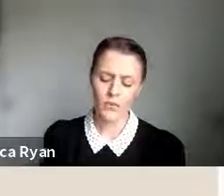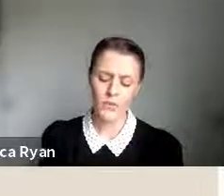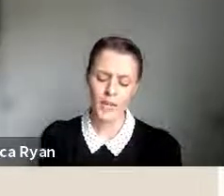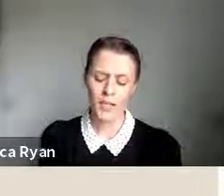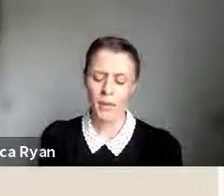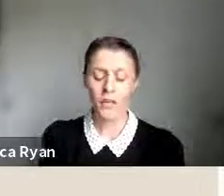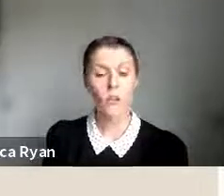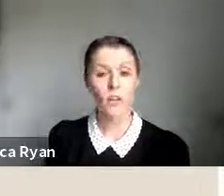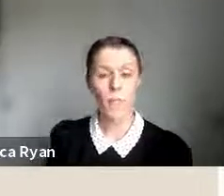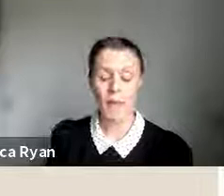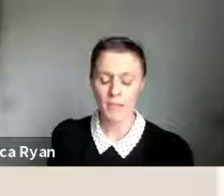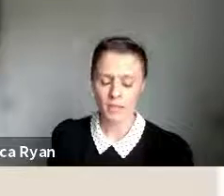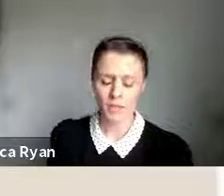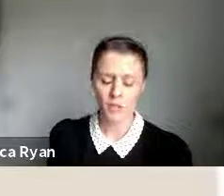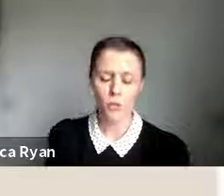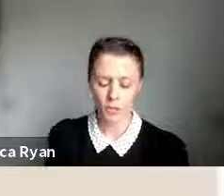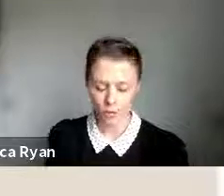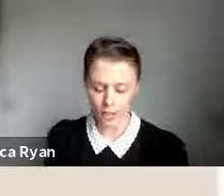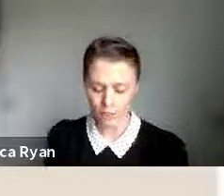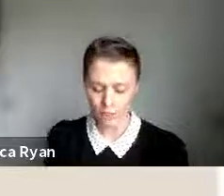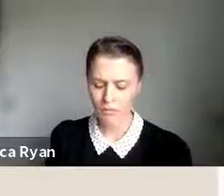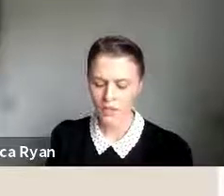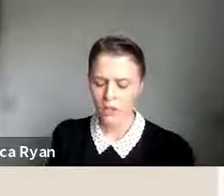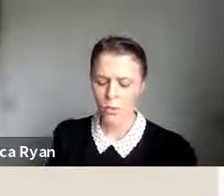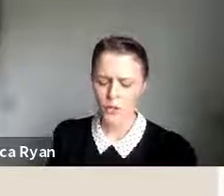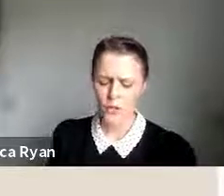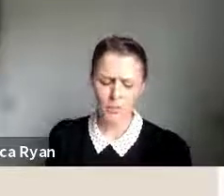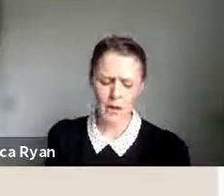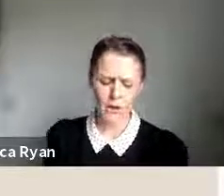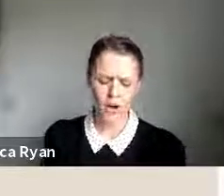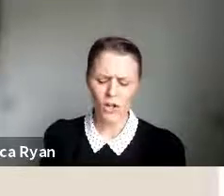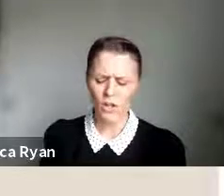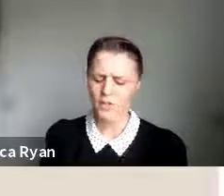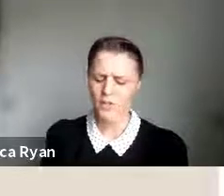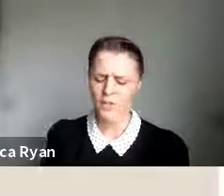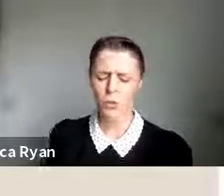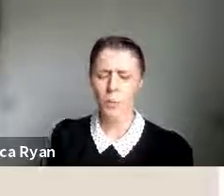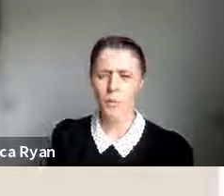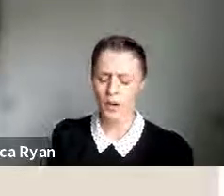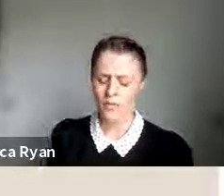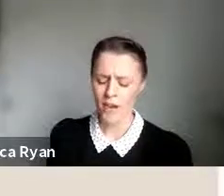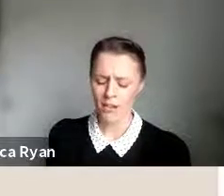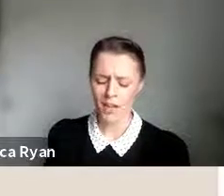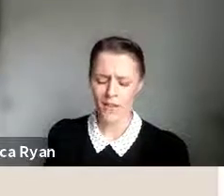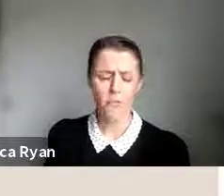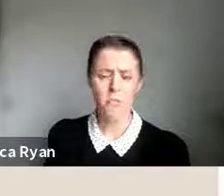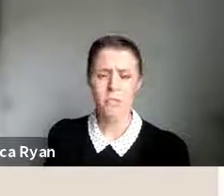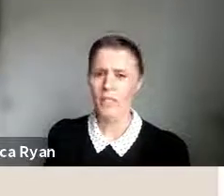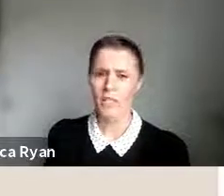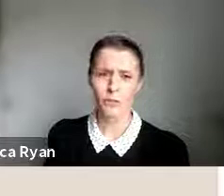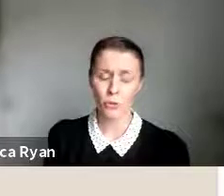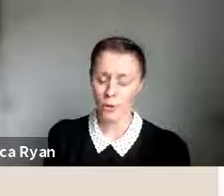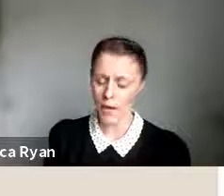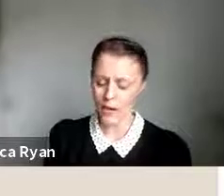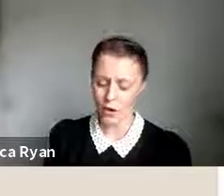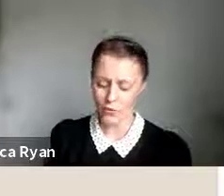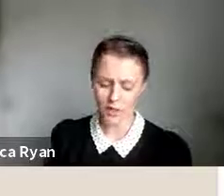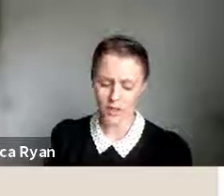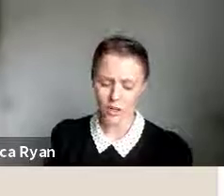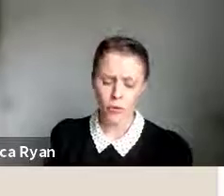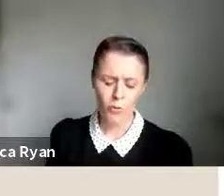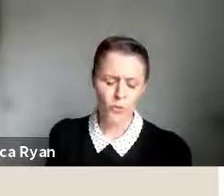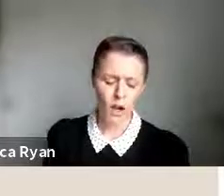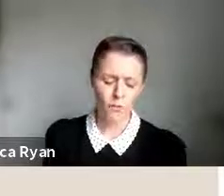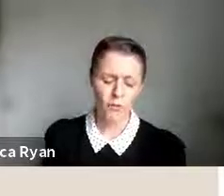father-in-law's life was taken by COVID on May 7th, 2020. When you think about it, all of us in this webinar have had our lives completely ruined by